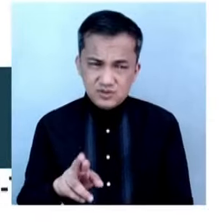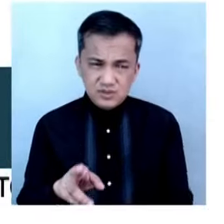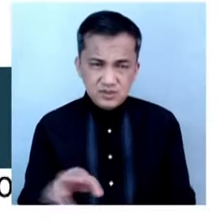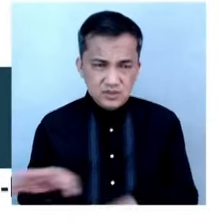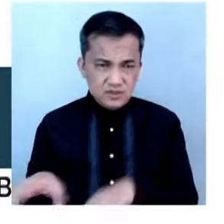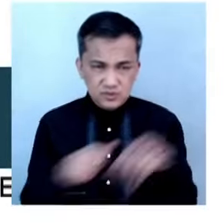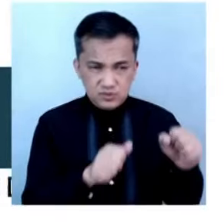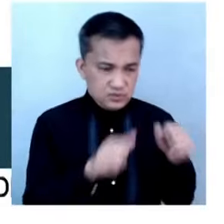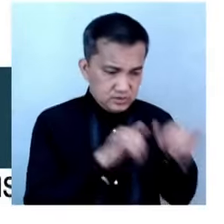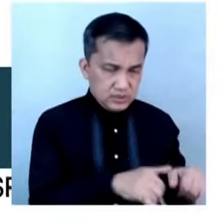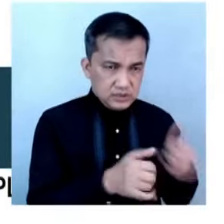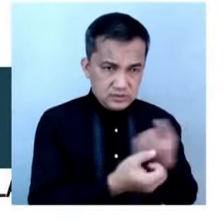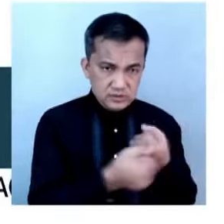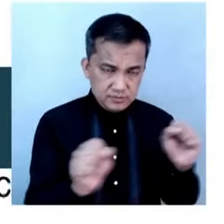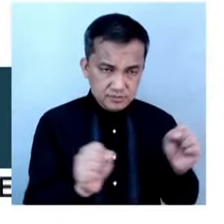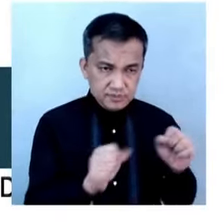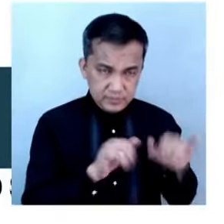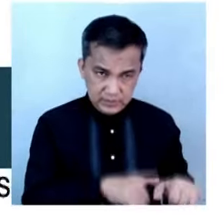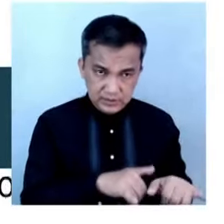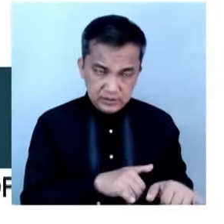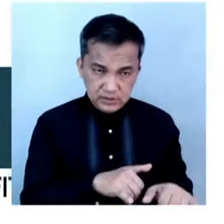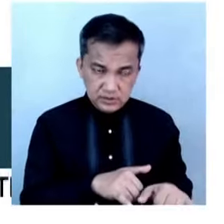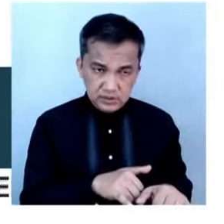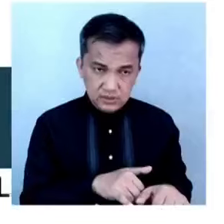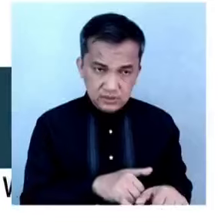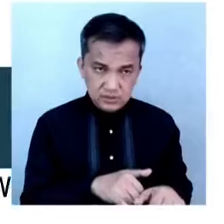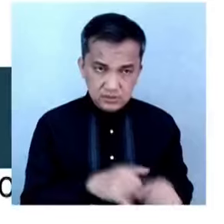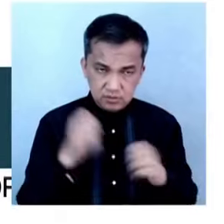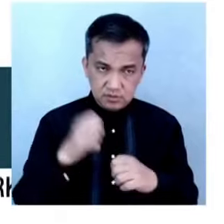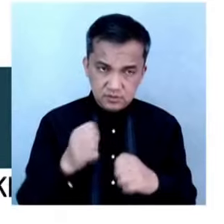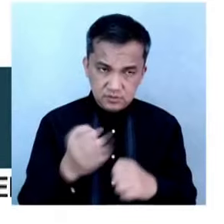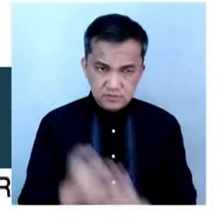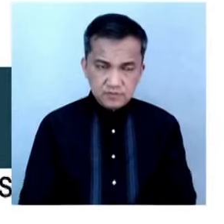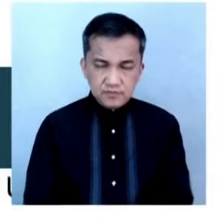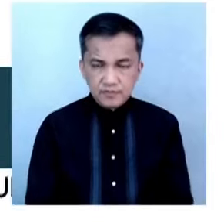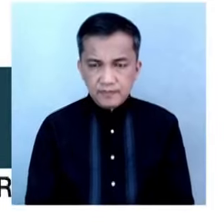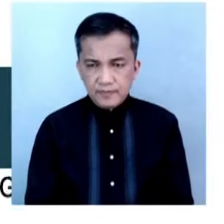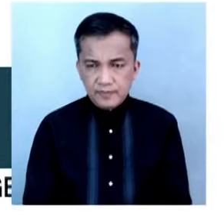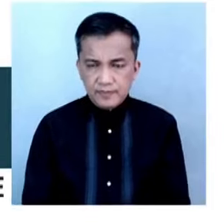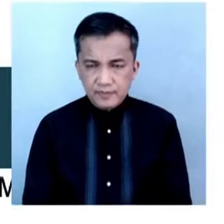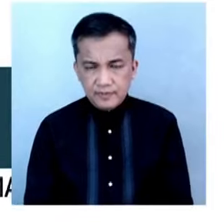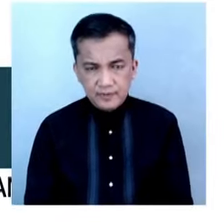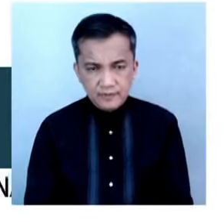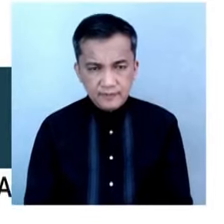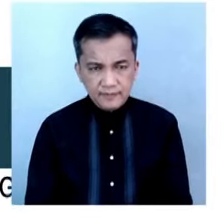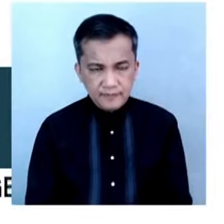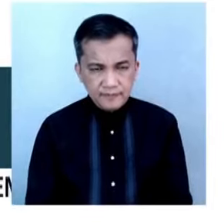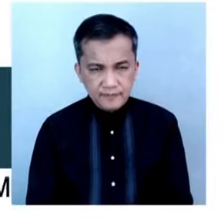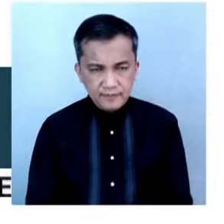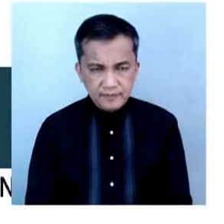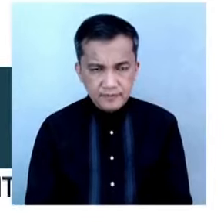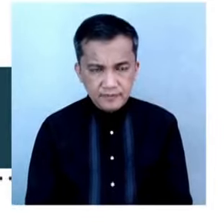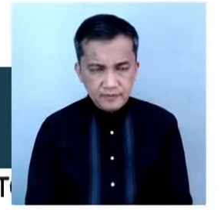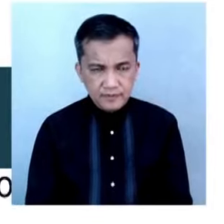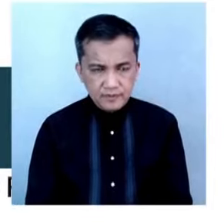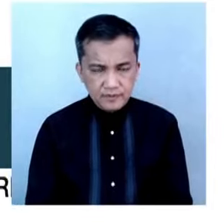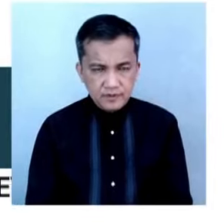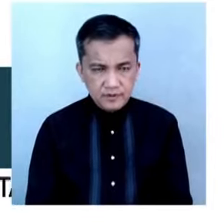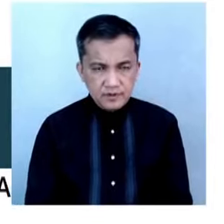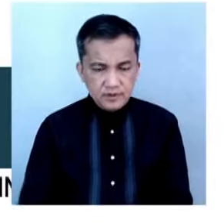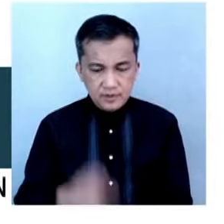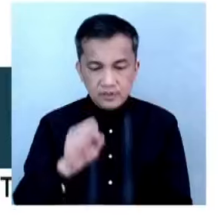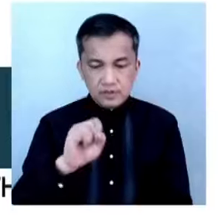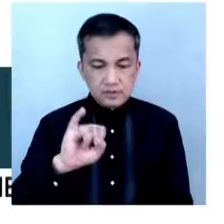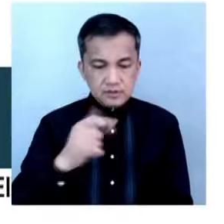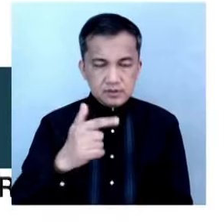evacuation centers? Yan po ang inaasahan nila sa inyo. So ngayon, ma'am, with regards to the signs, since